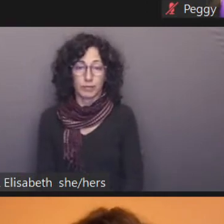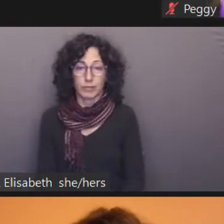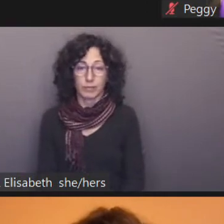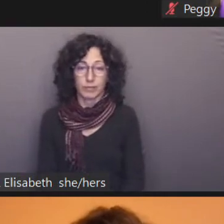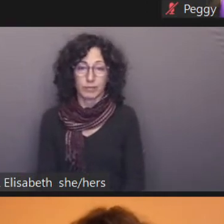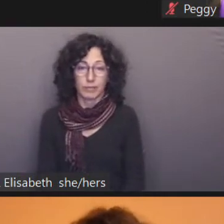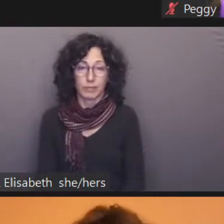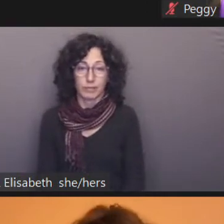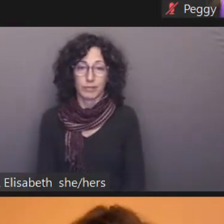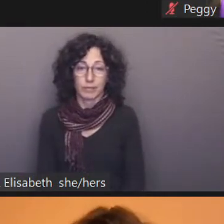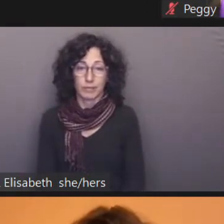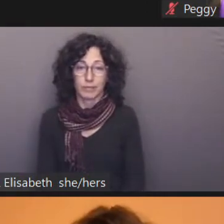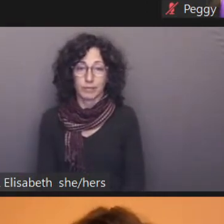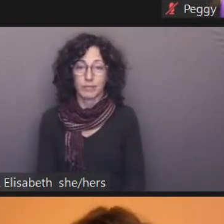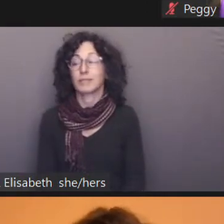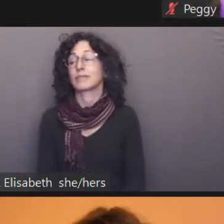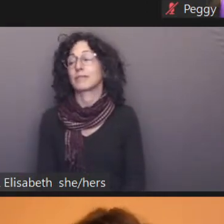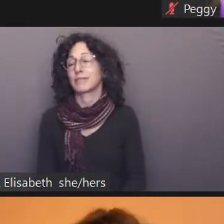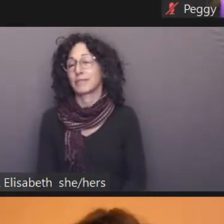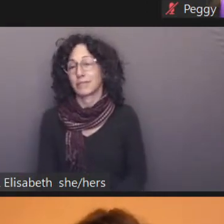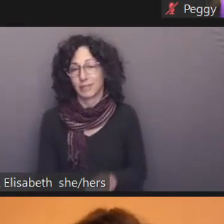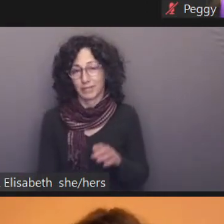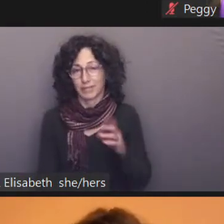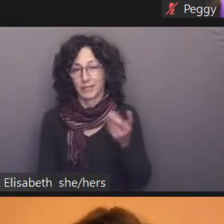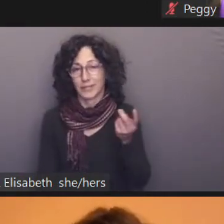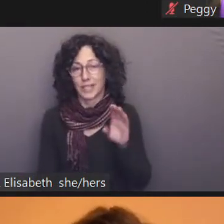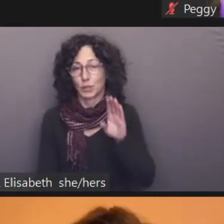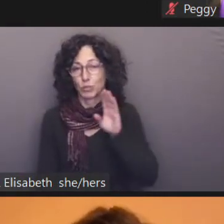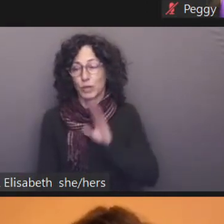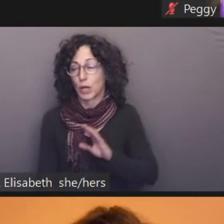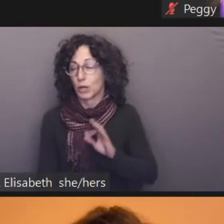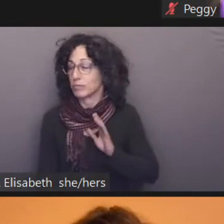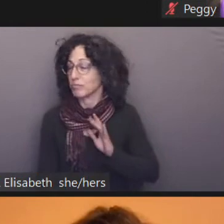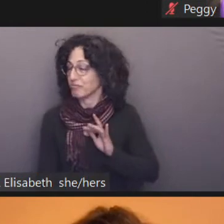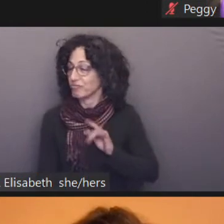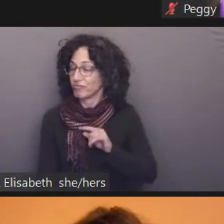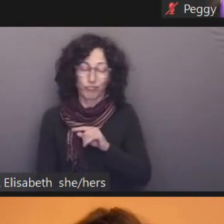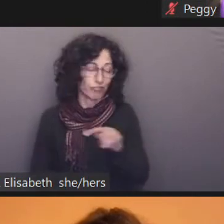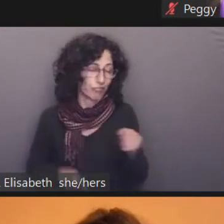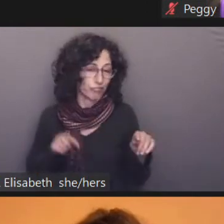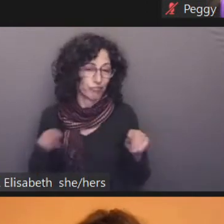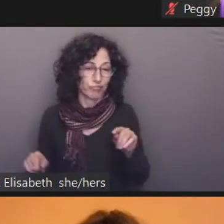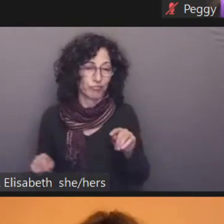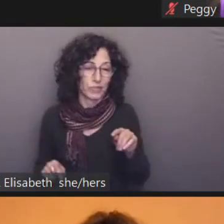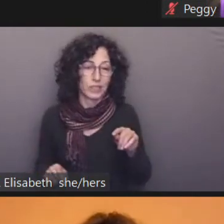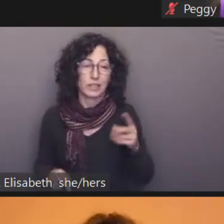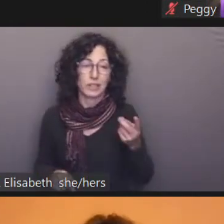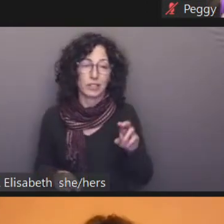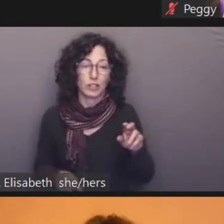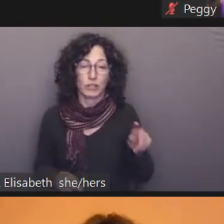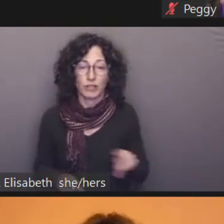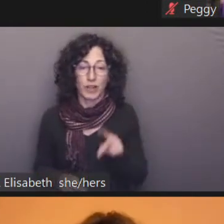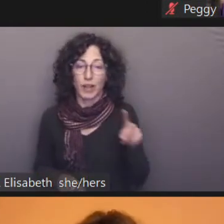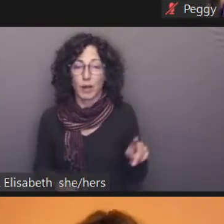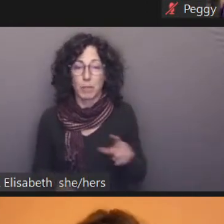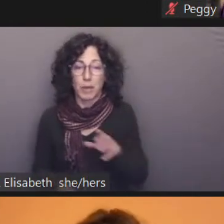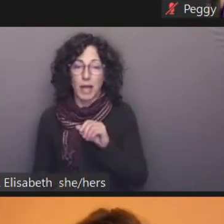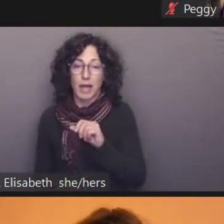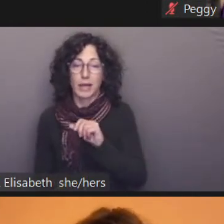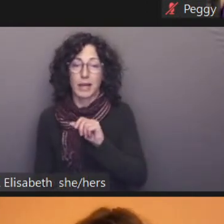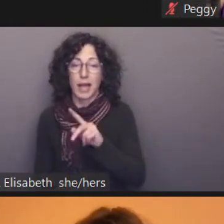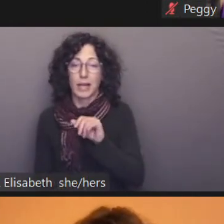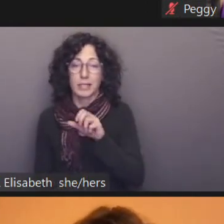That was Dr. Brown? so well said by Dr. Atkinson and Dr. Phillip. I'll share a little bit of my